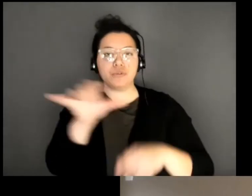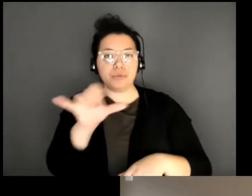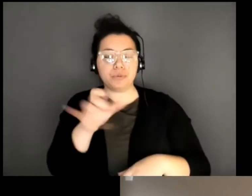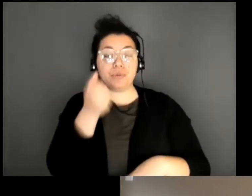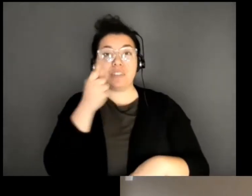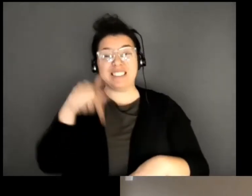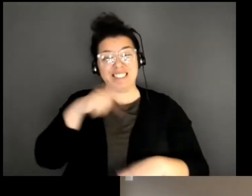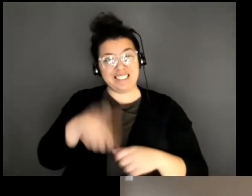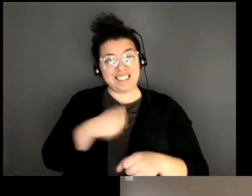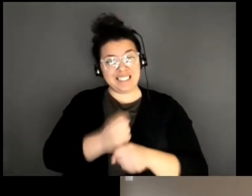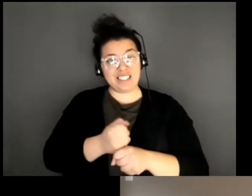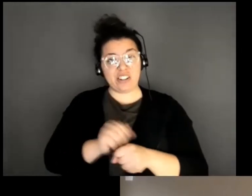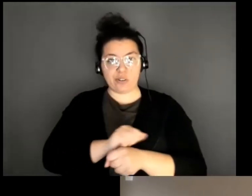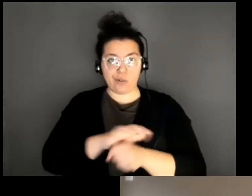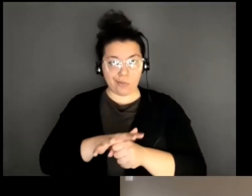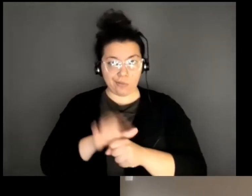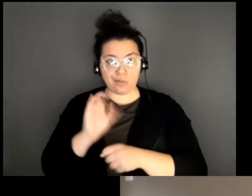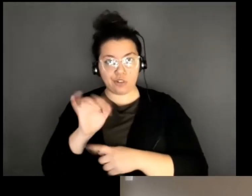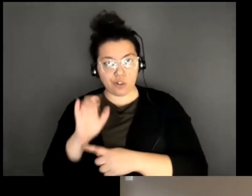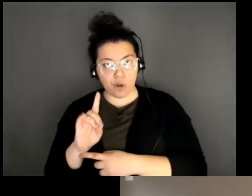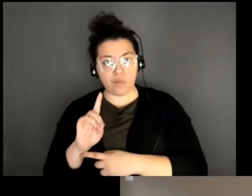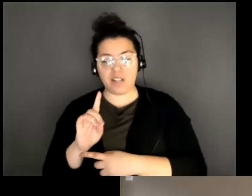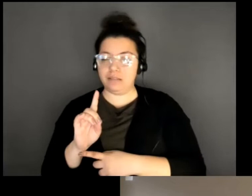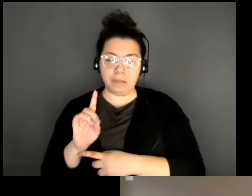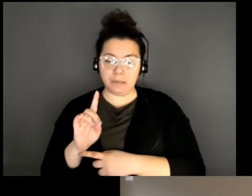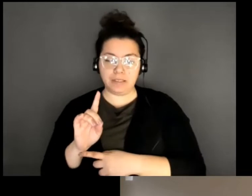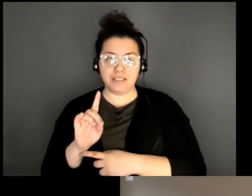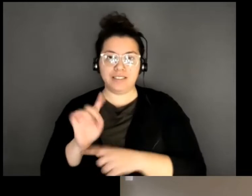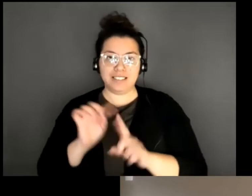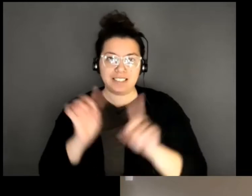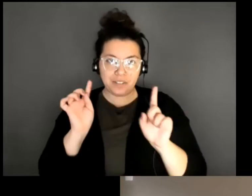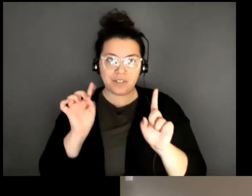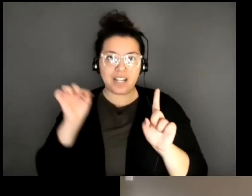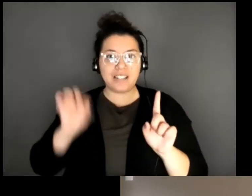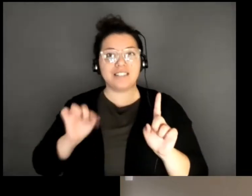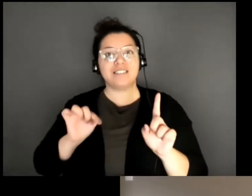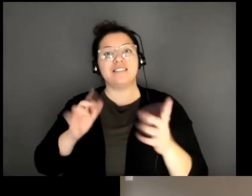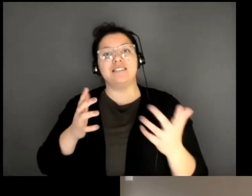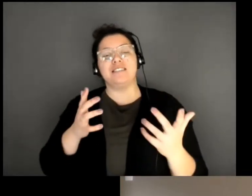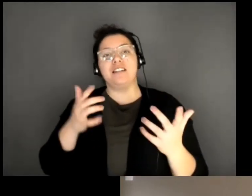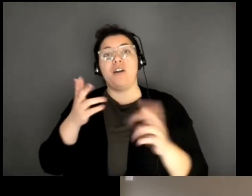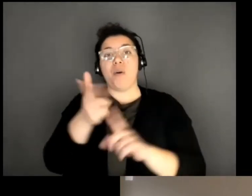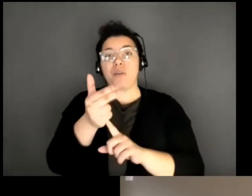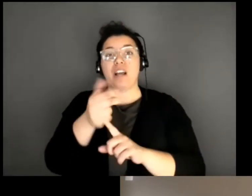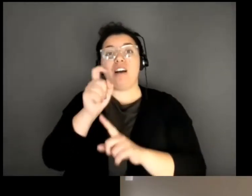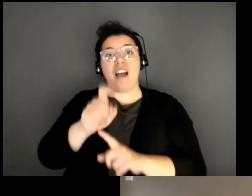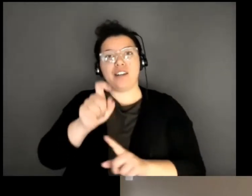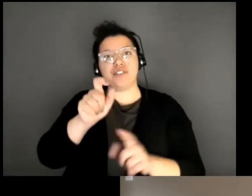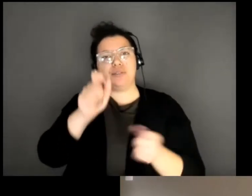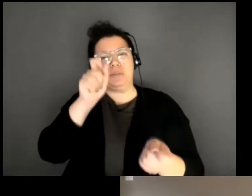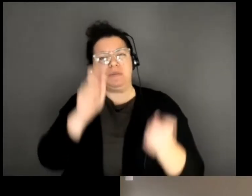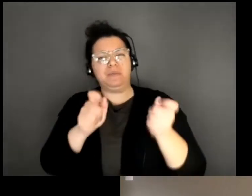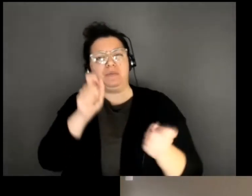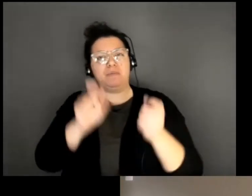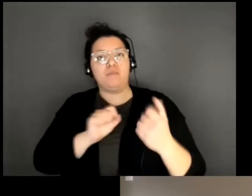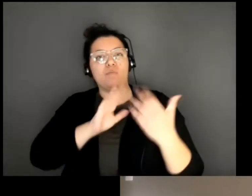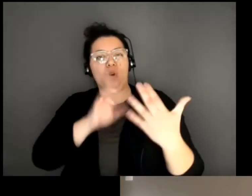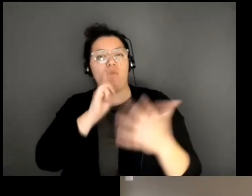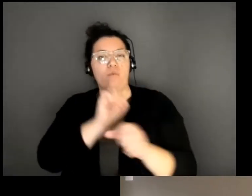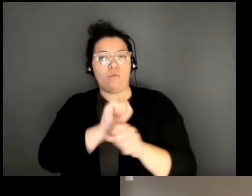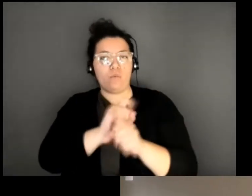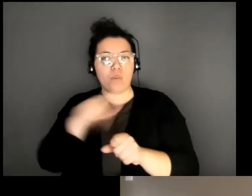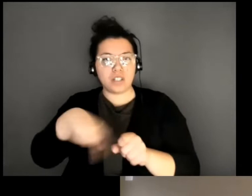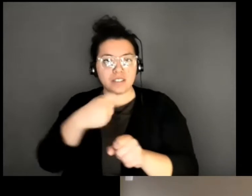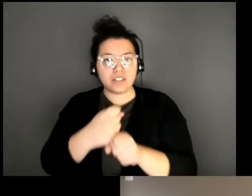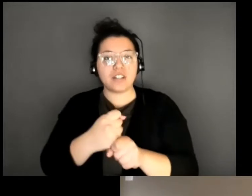has been very different. The hospitality industry has really had to reinvent itself and change, and I know we'll talk about that today as well.